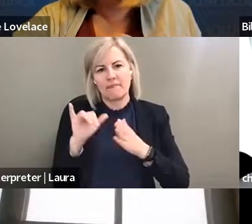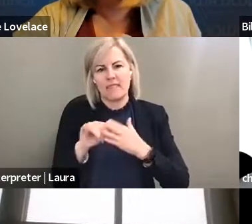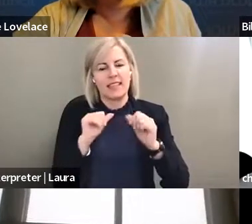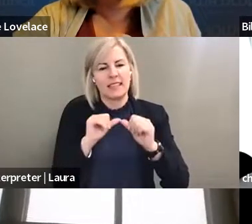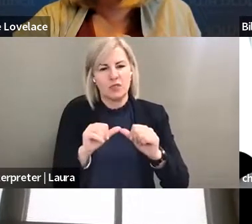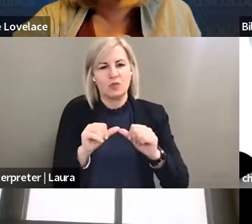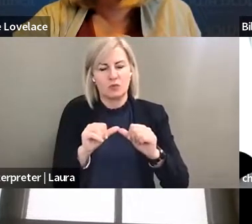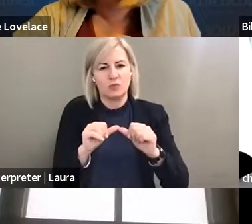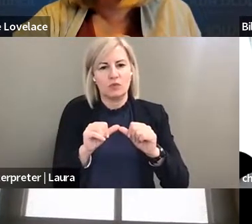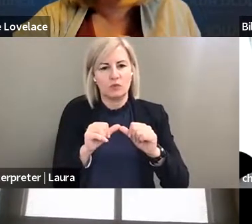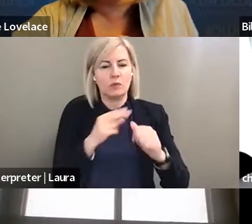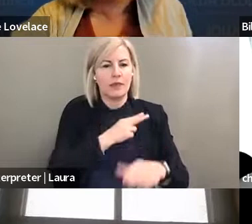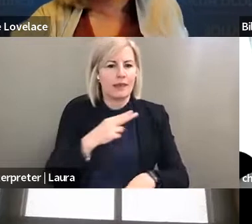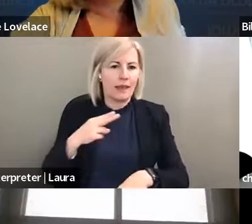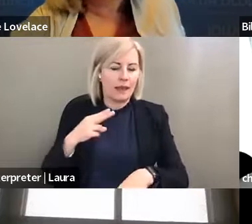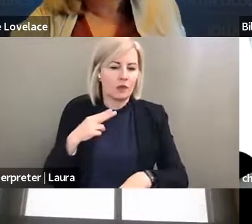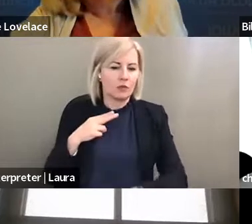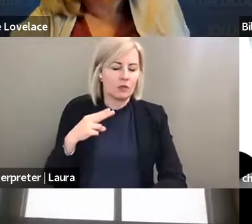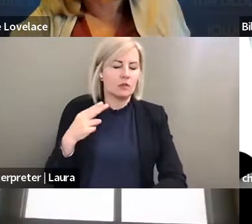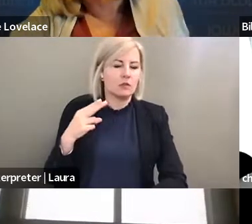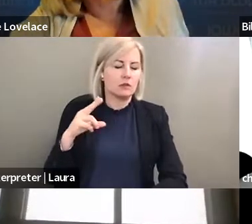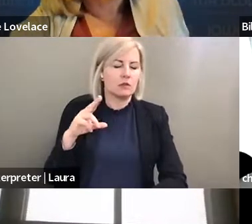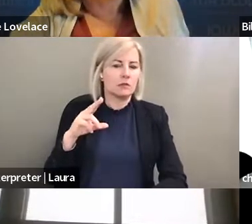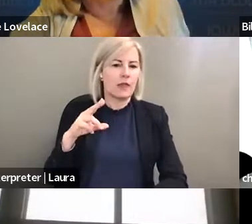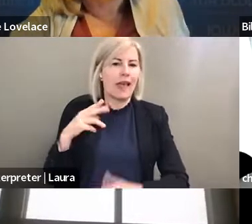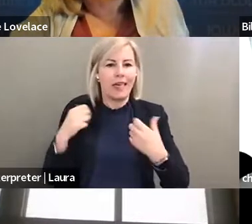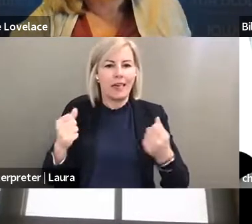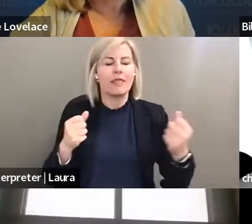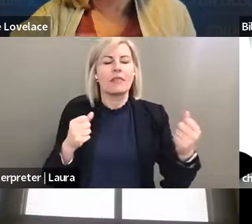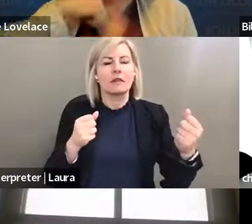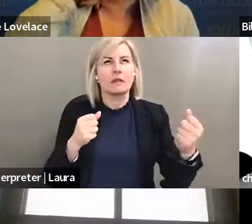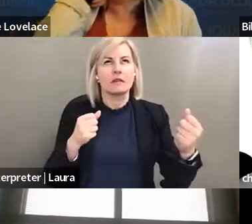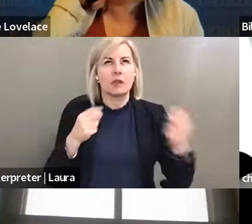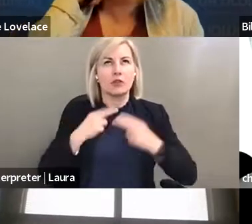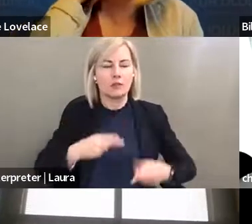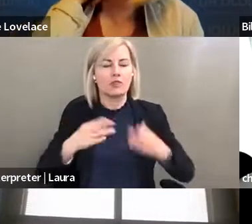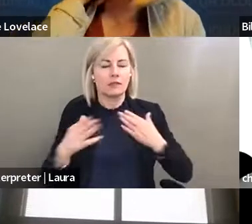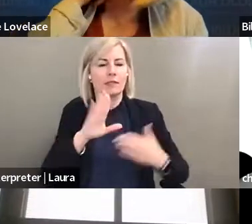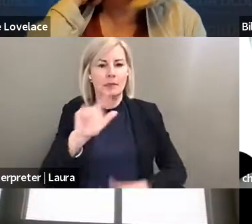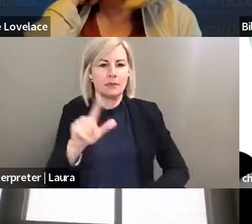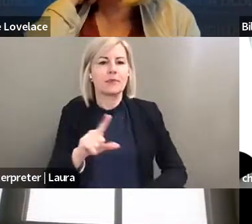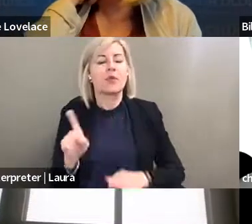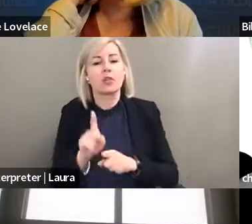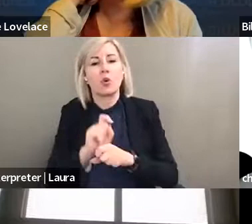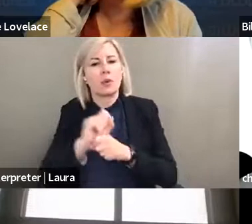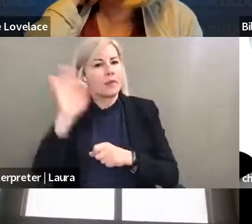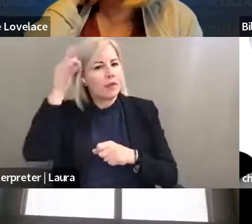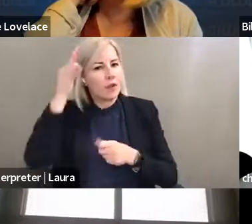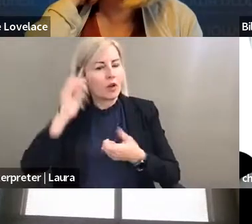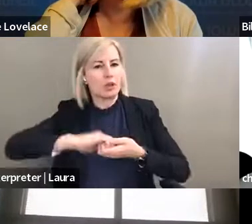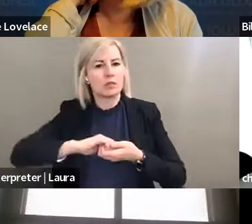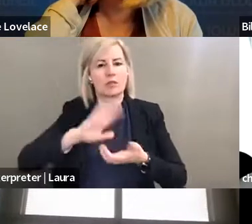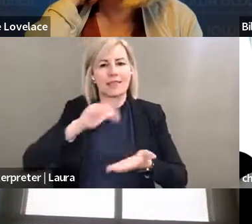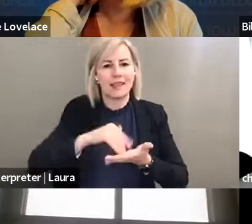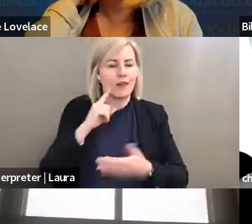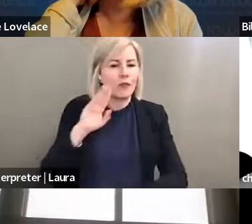House Health and Human Services bill. They're also working with their federal partners, which is the Center for Medicare